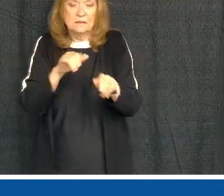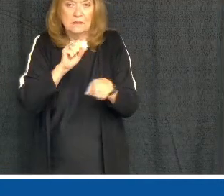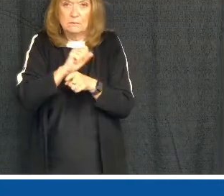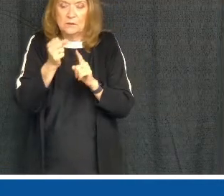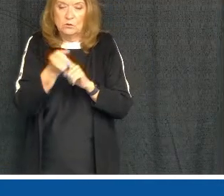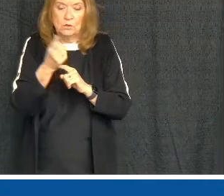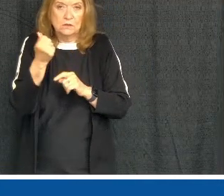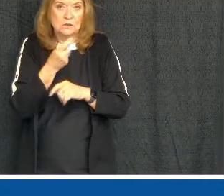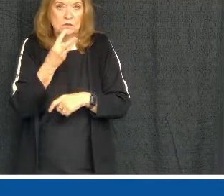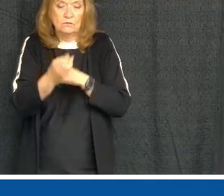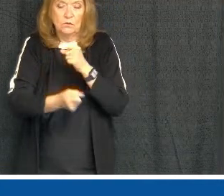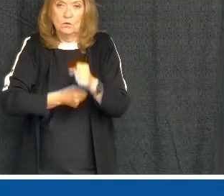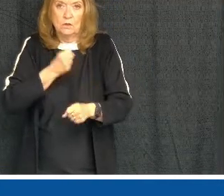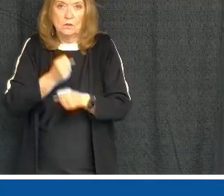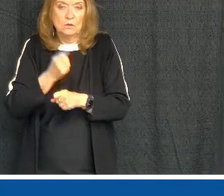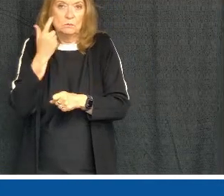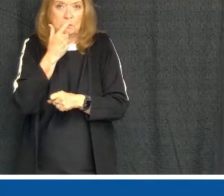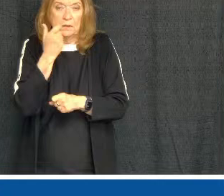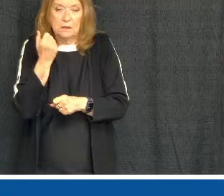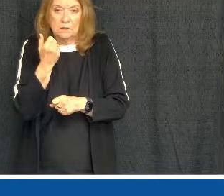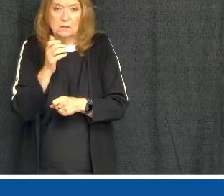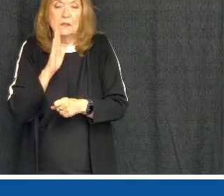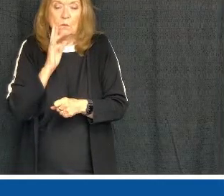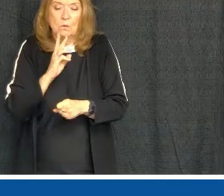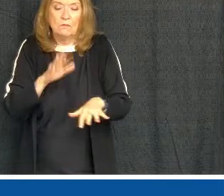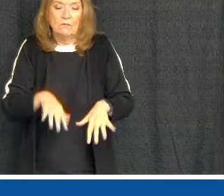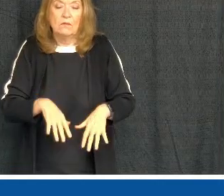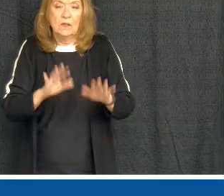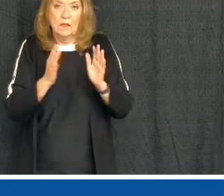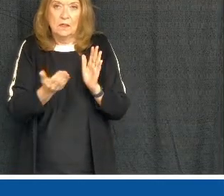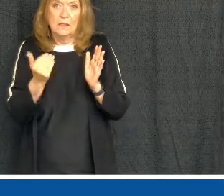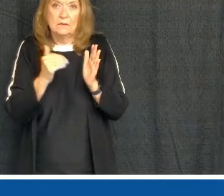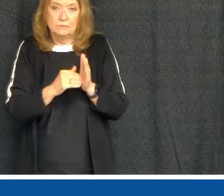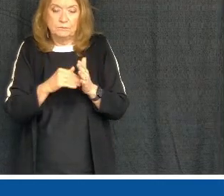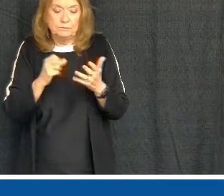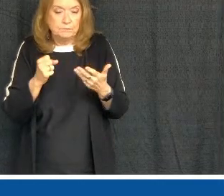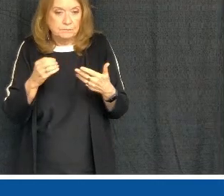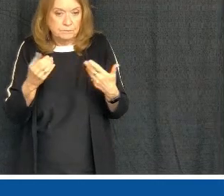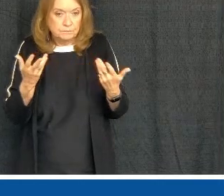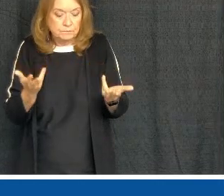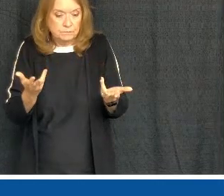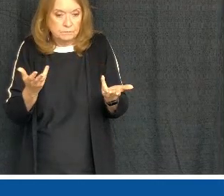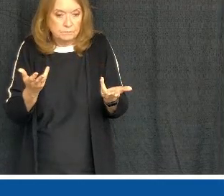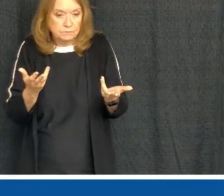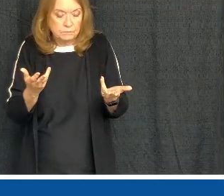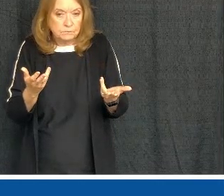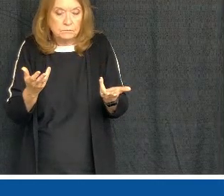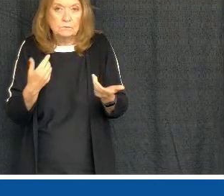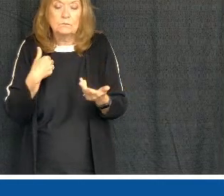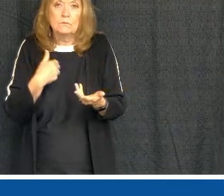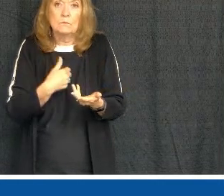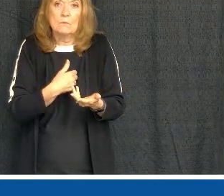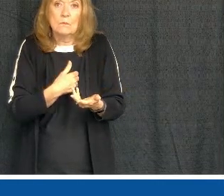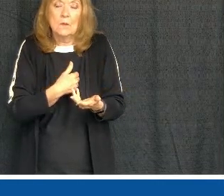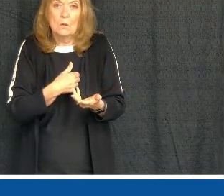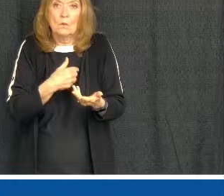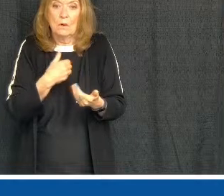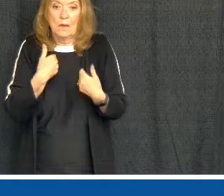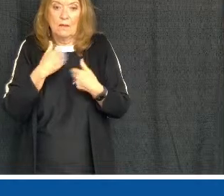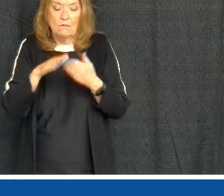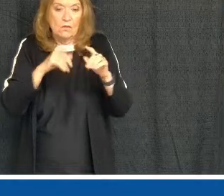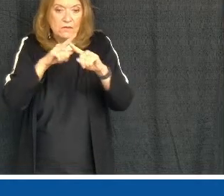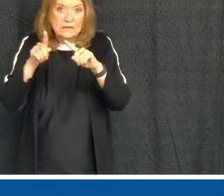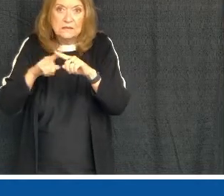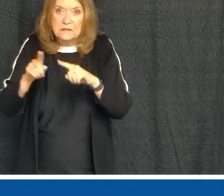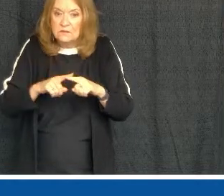few years because it's going to flood again. So we're coming about all these different ways to try